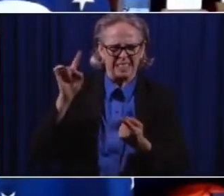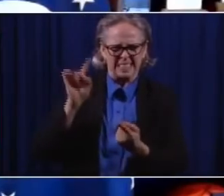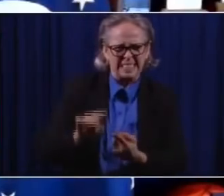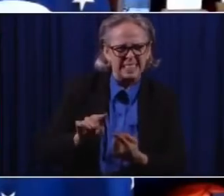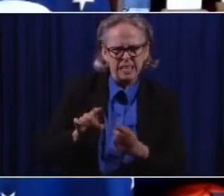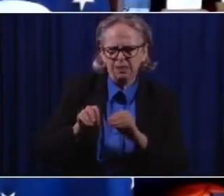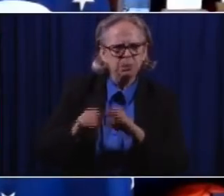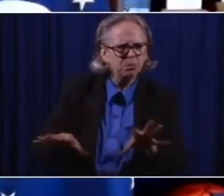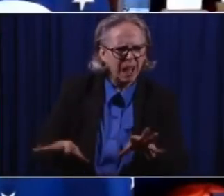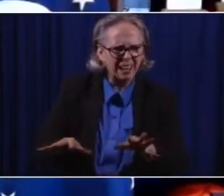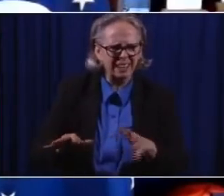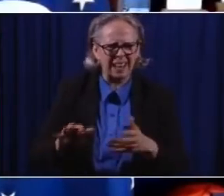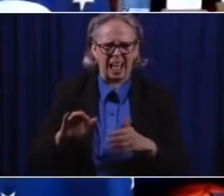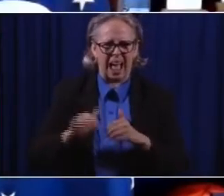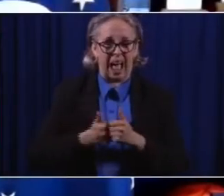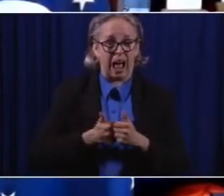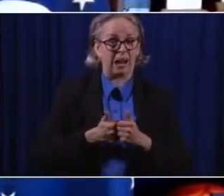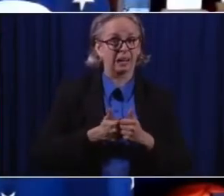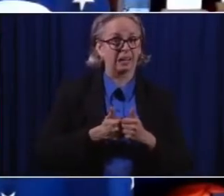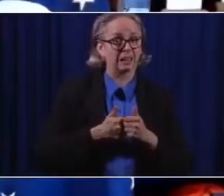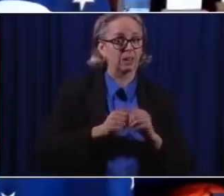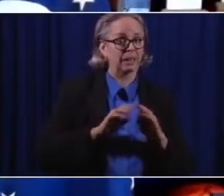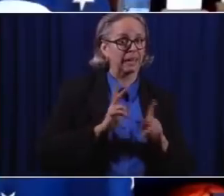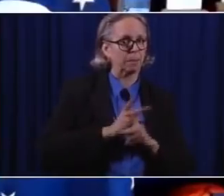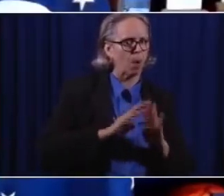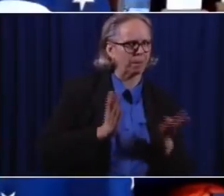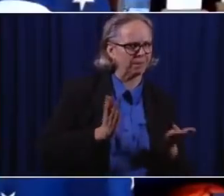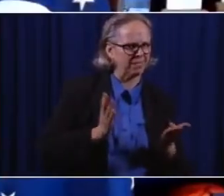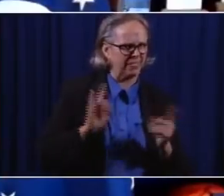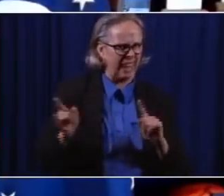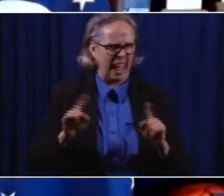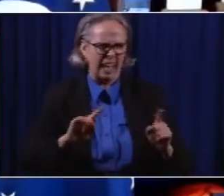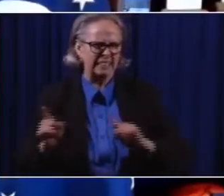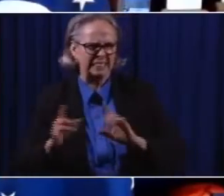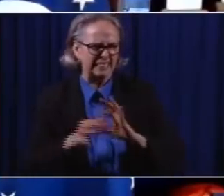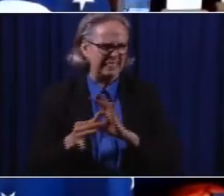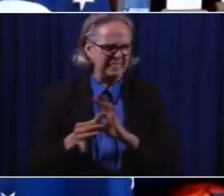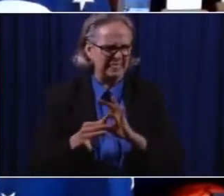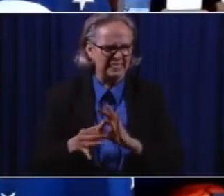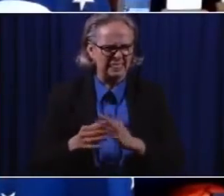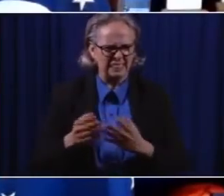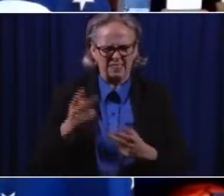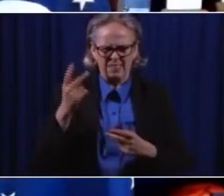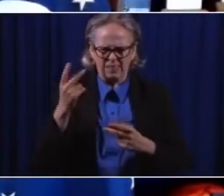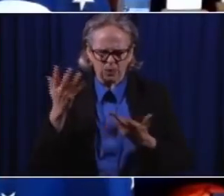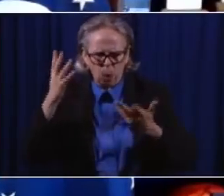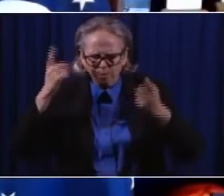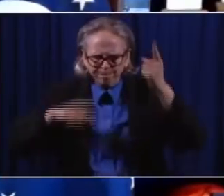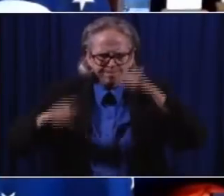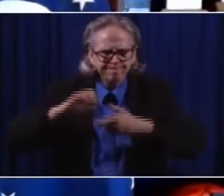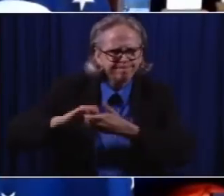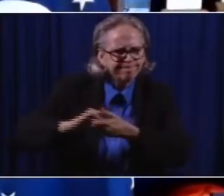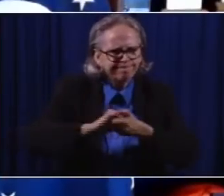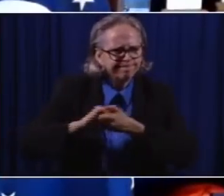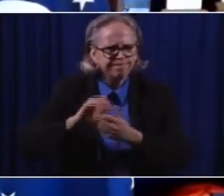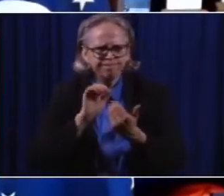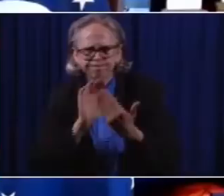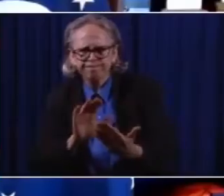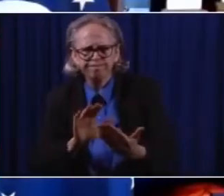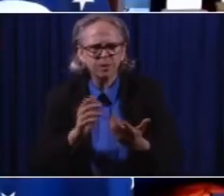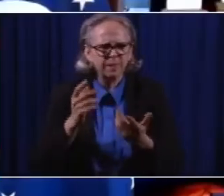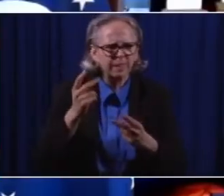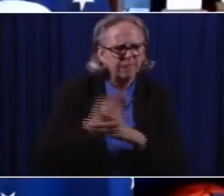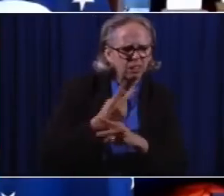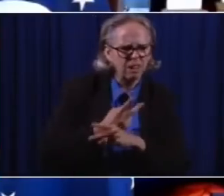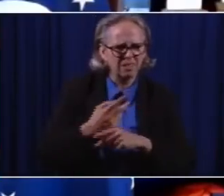to just take a collaborative, constructive approach with them. So we will continue to listen to the